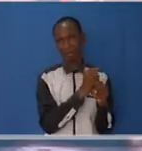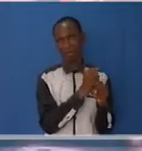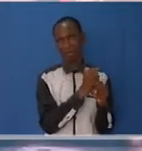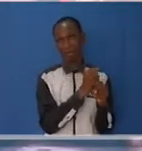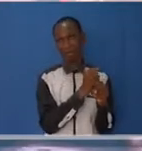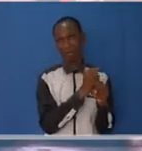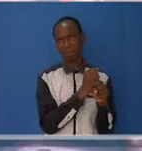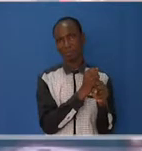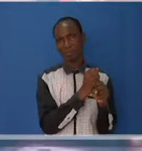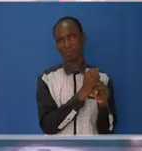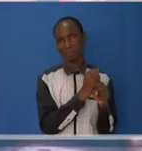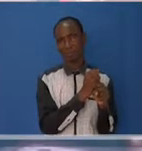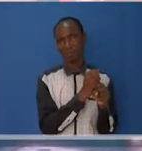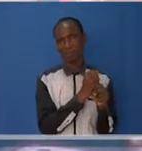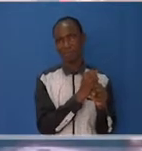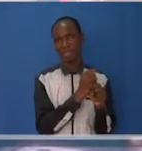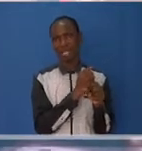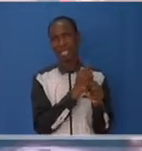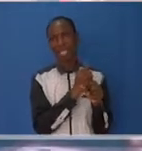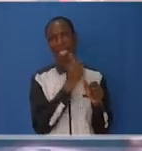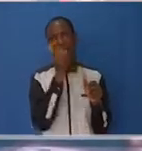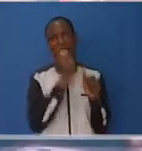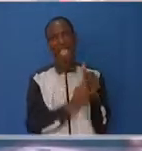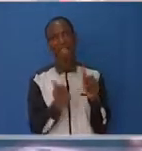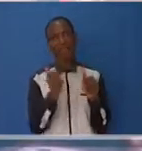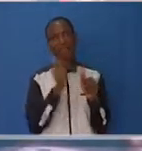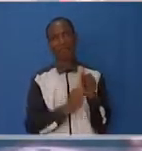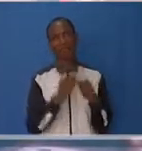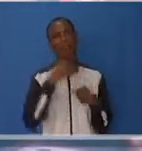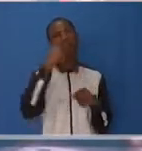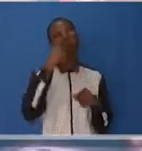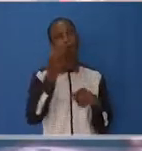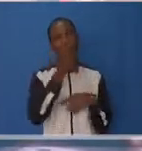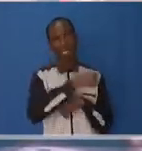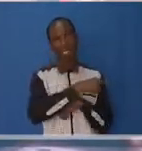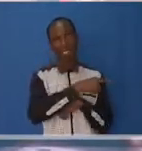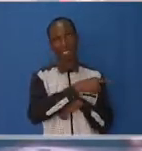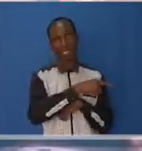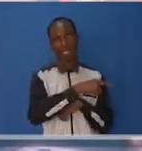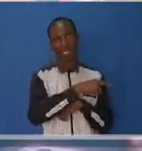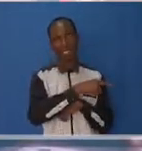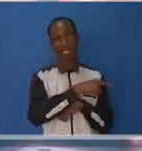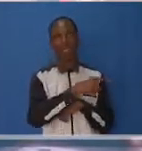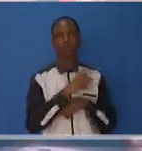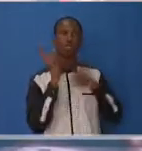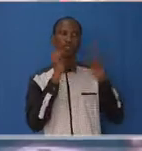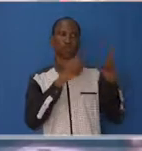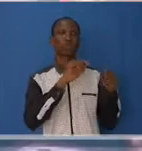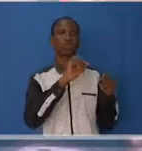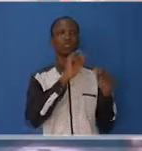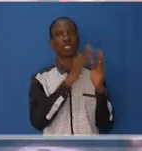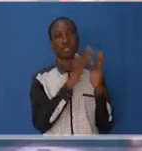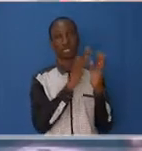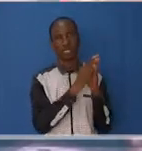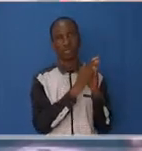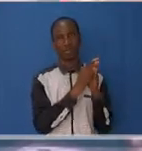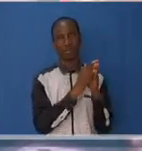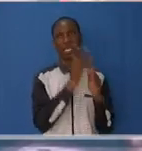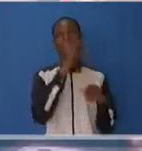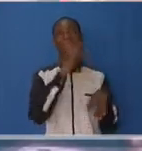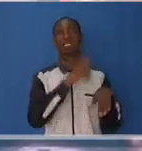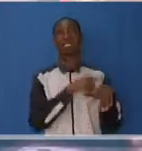Pentecost wo beko Jerusalem eye twemu na bonda and as a afashe